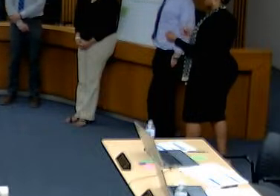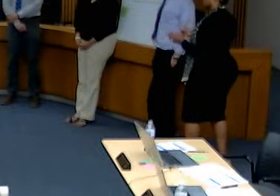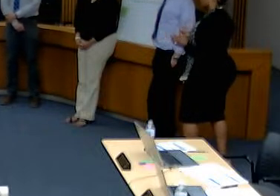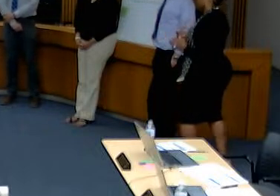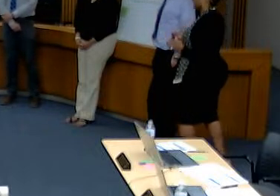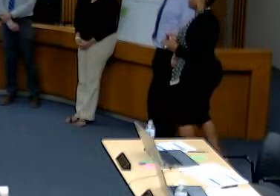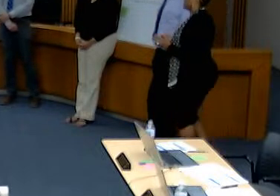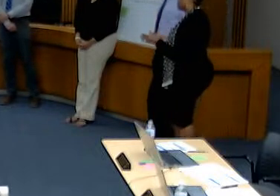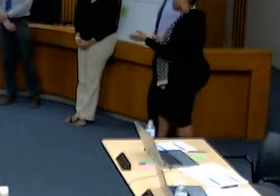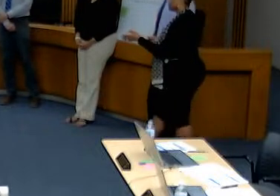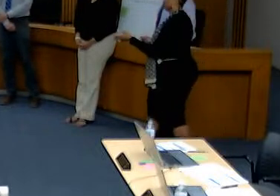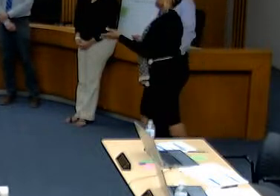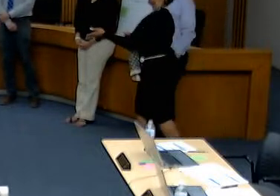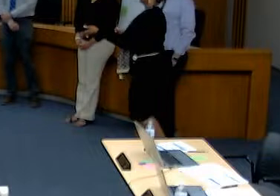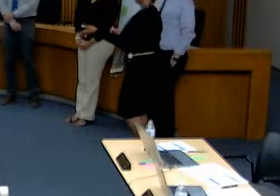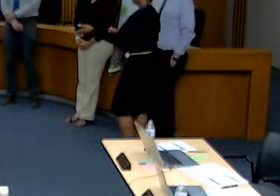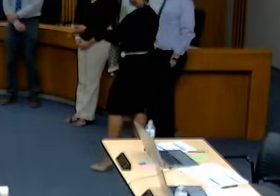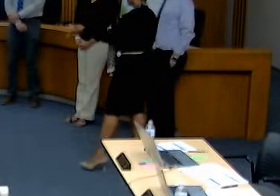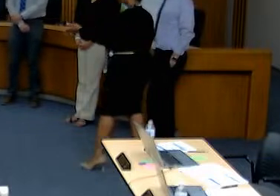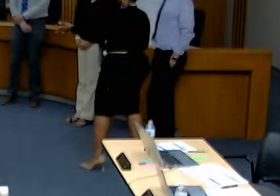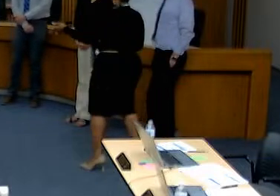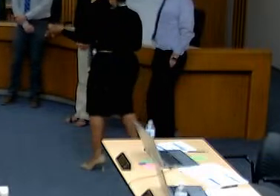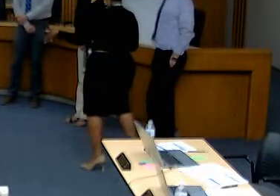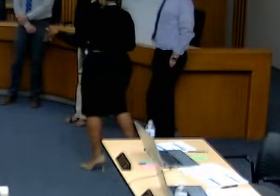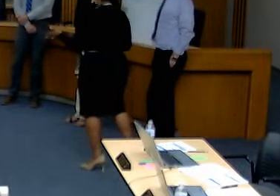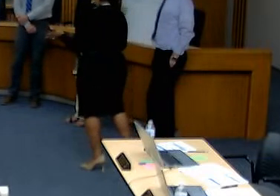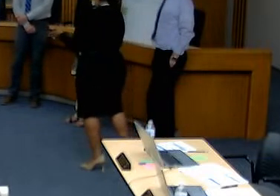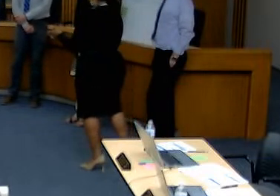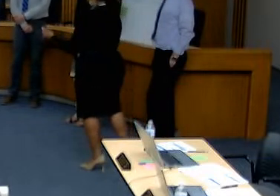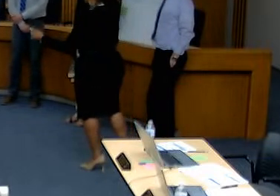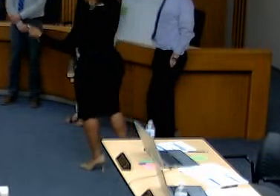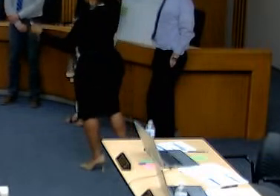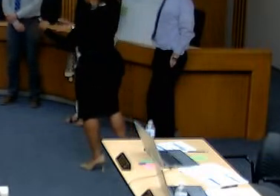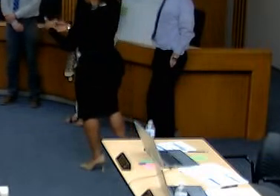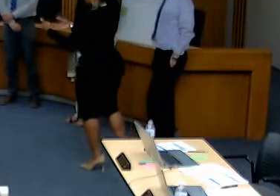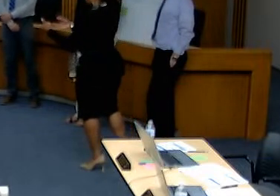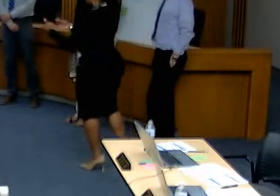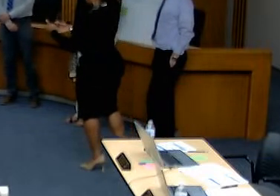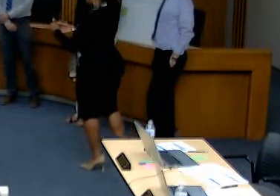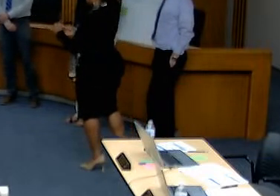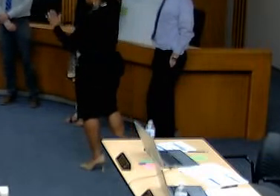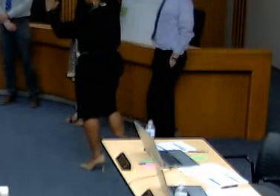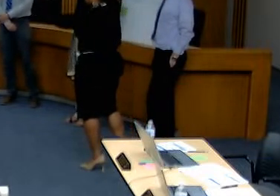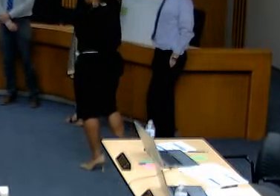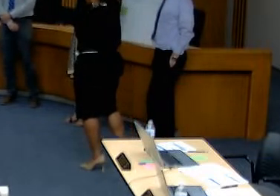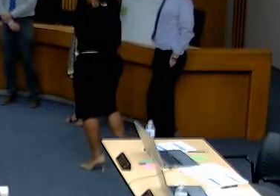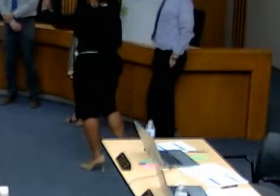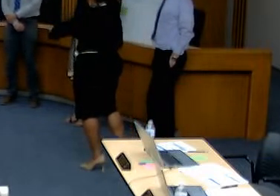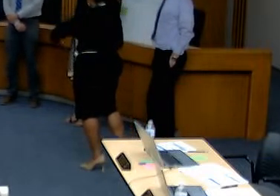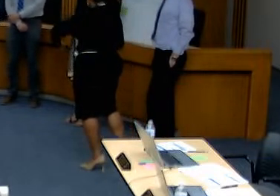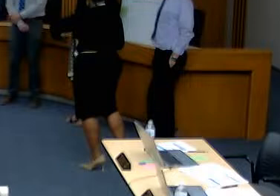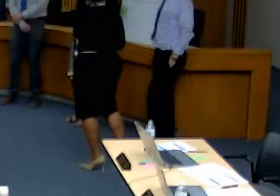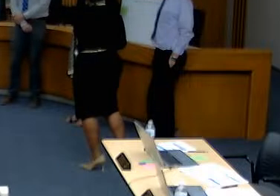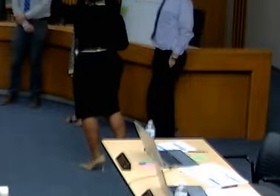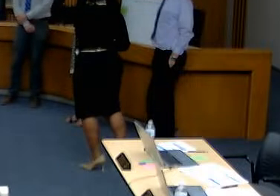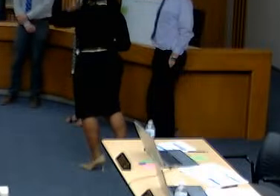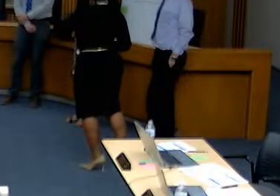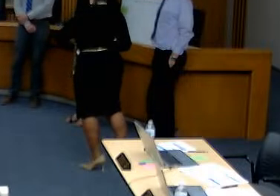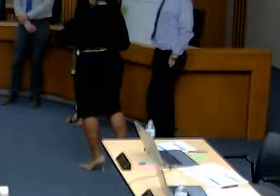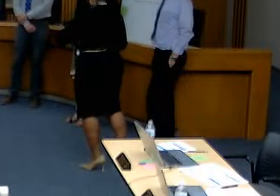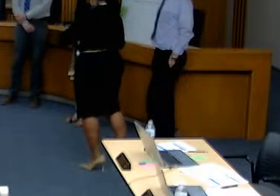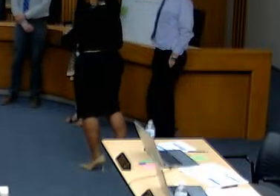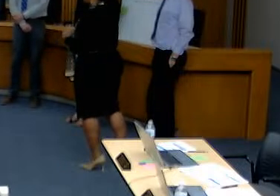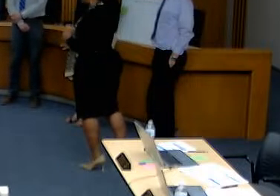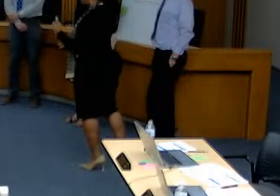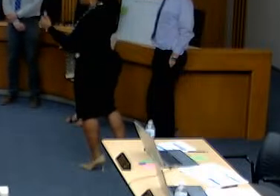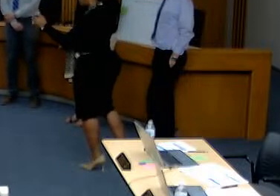taking place, and that there are opportunities for that door to be open for both to come together and have some type